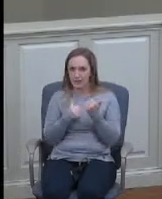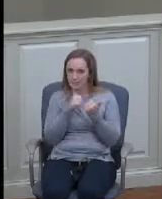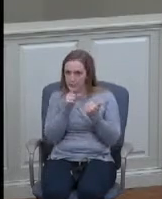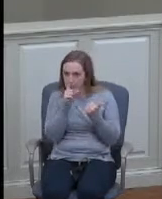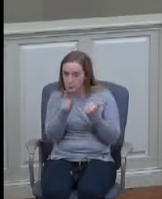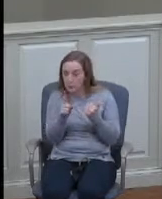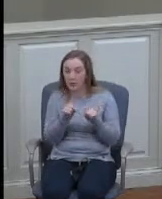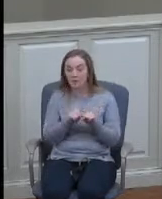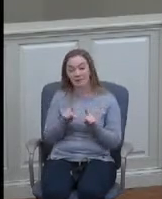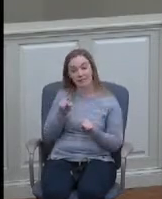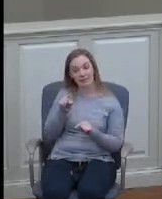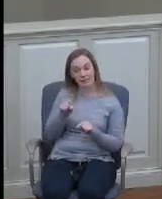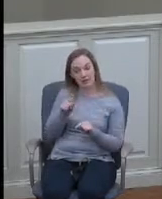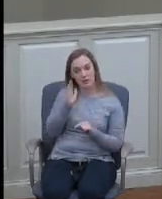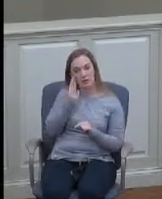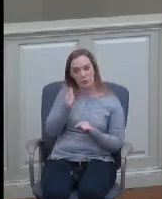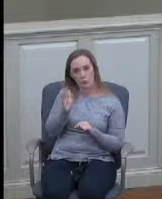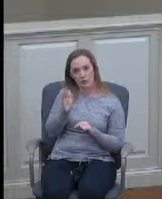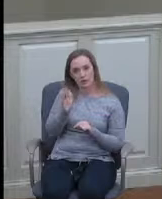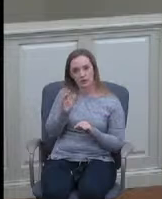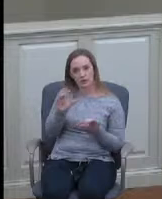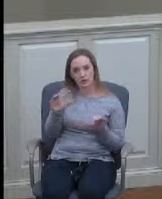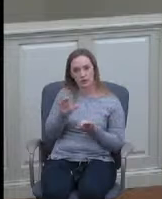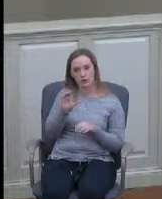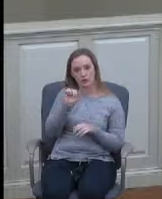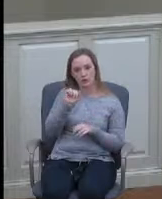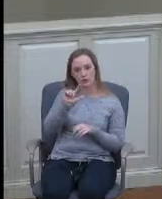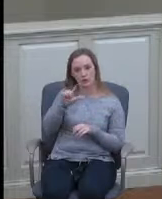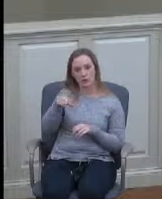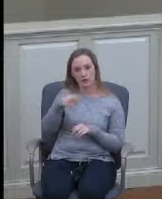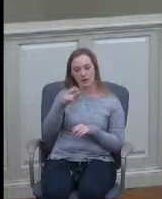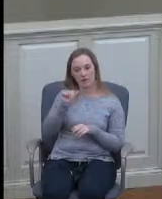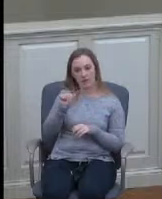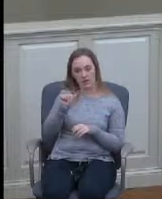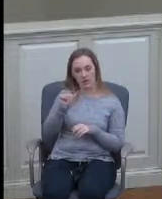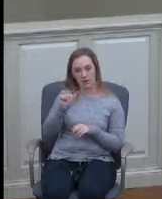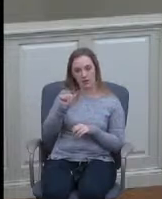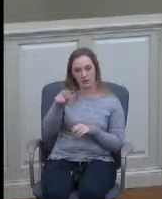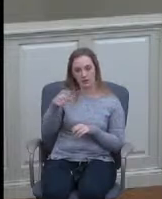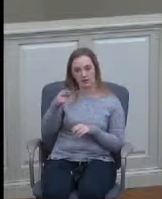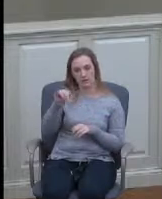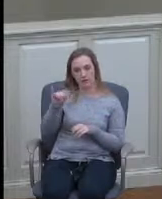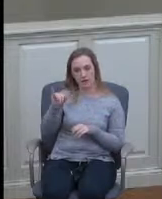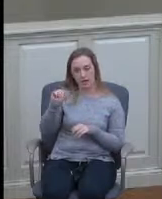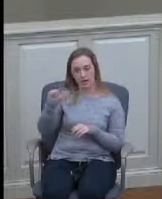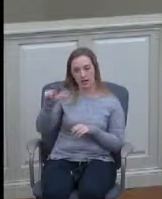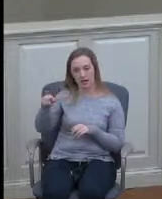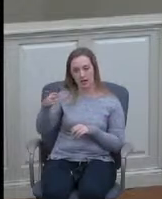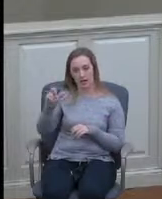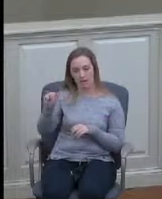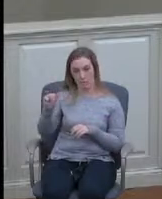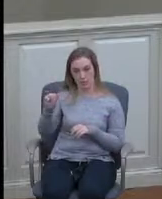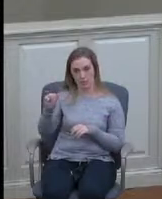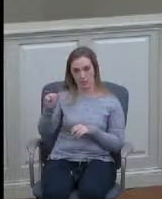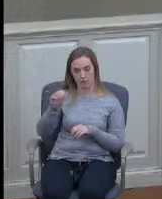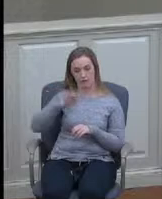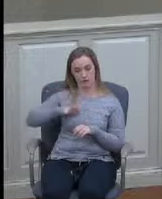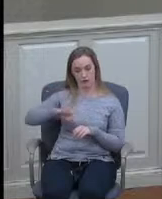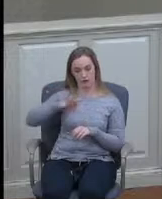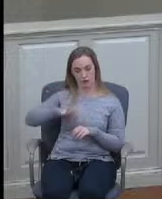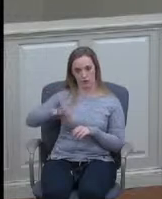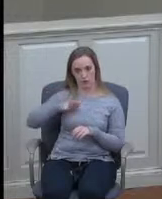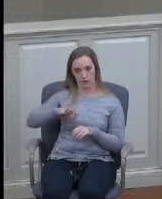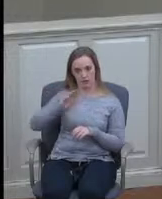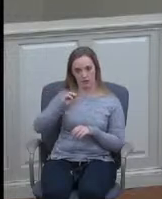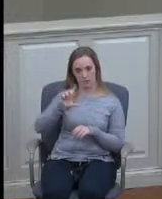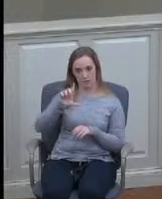do the Alpha Phi Alpha fraternity annual ML King breakfast. It's going to be done, it's going to be a